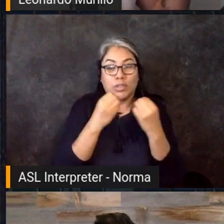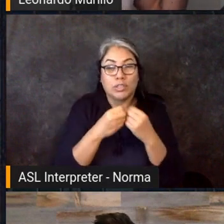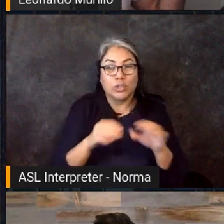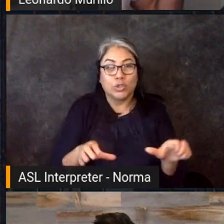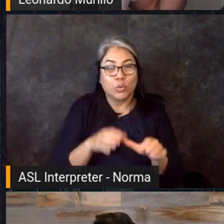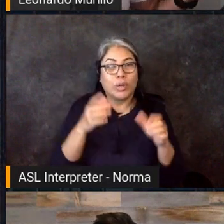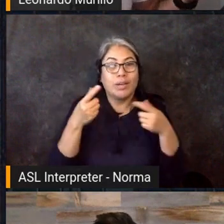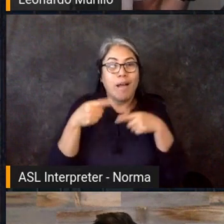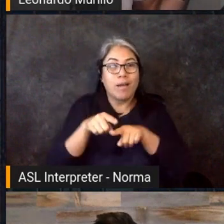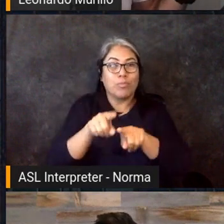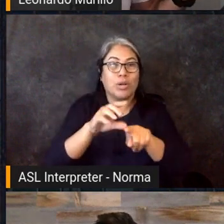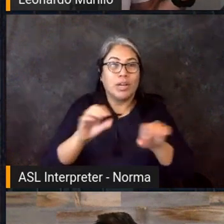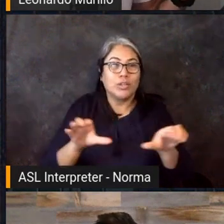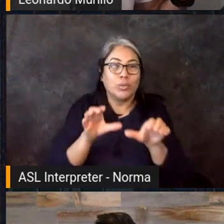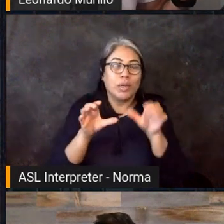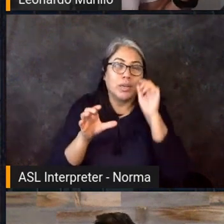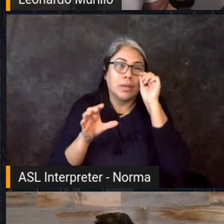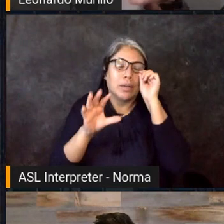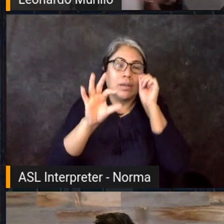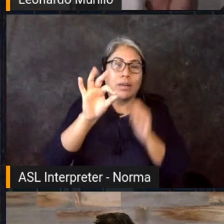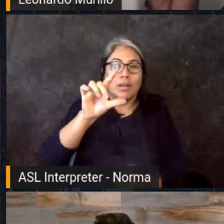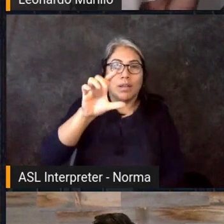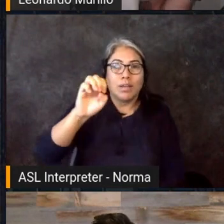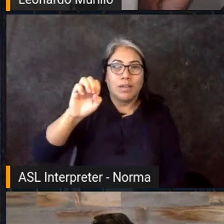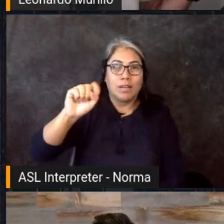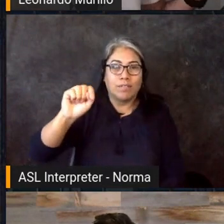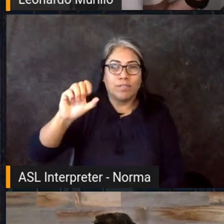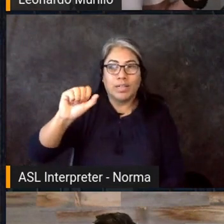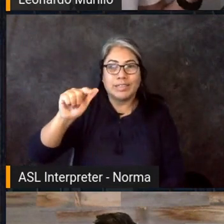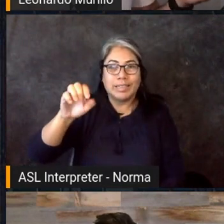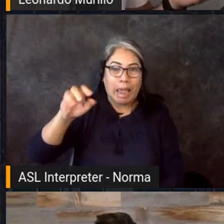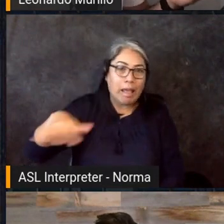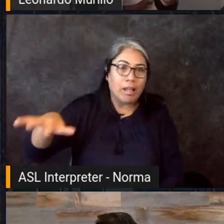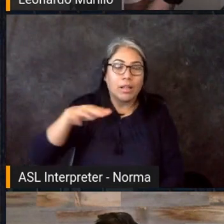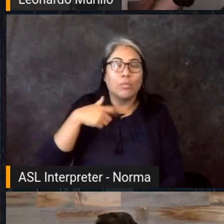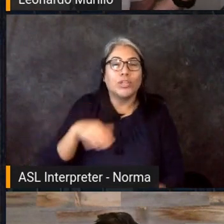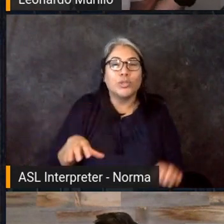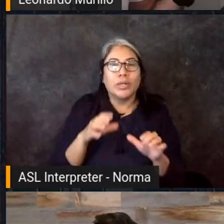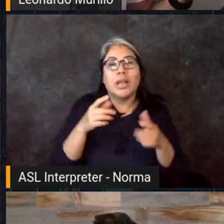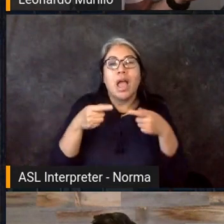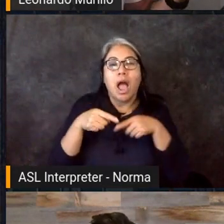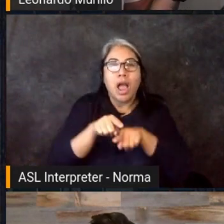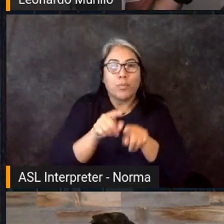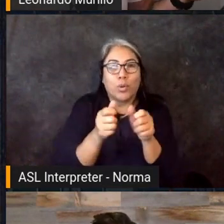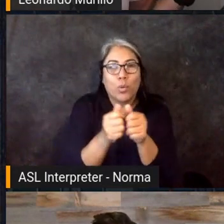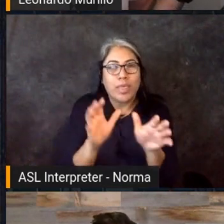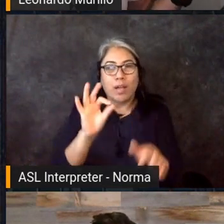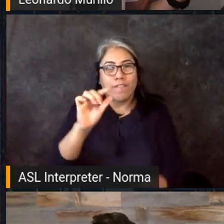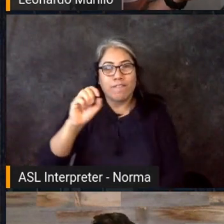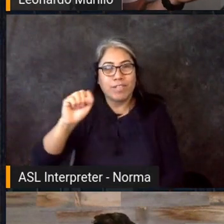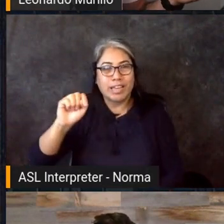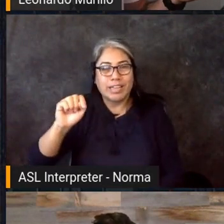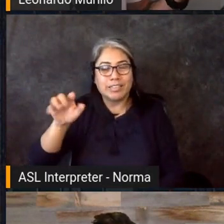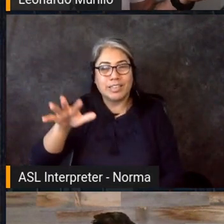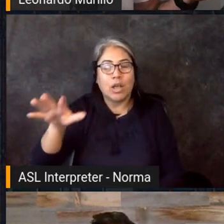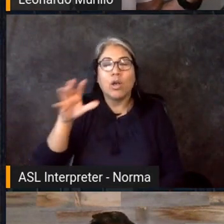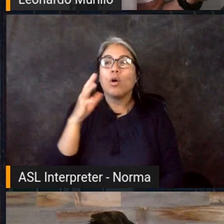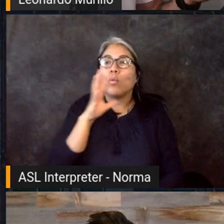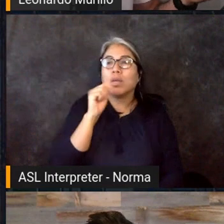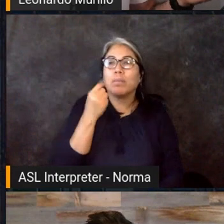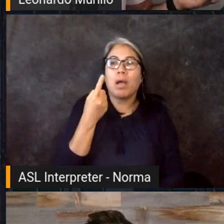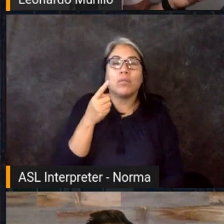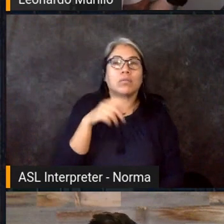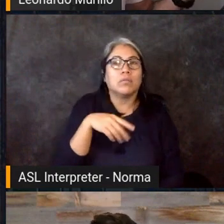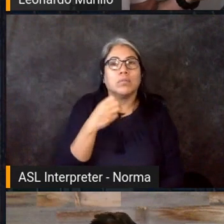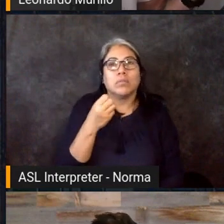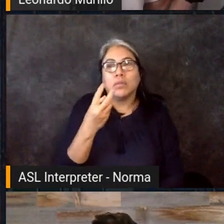doing fleet scale, or doing hybrid without some form of fleet scale, right? We're talking about dozens, hundreds of clusters a lot of